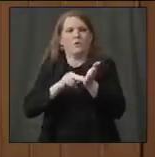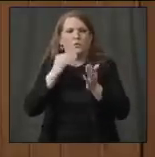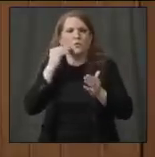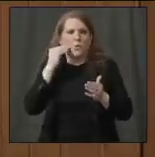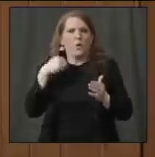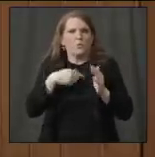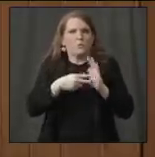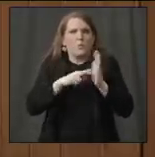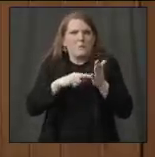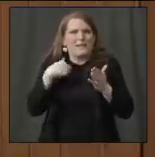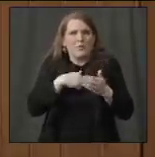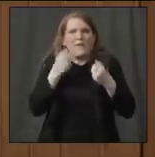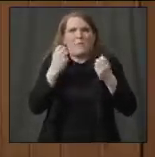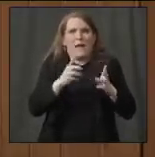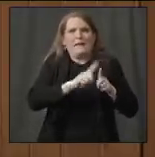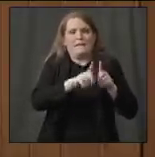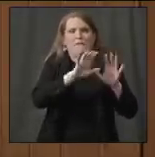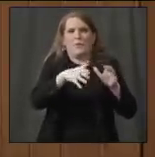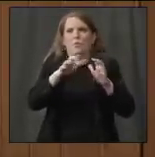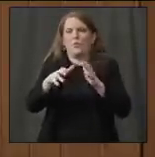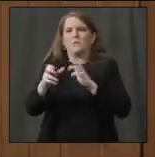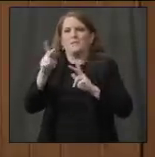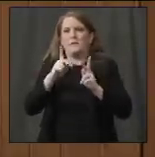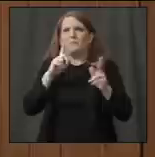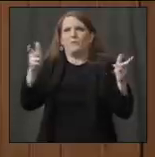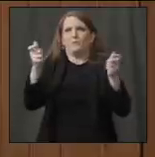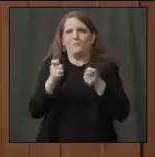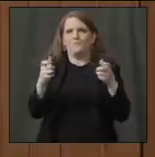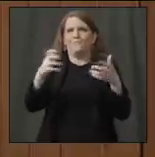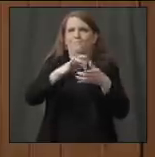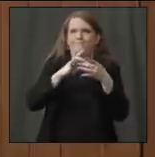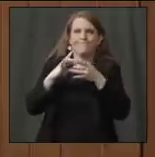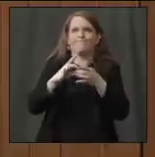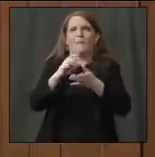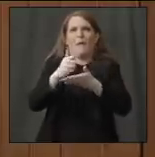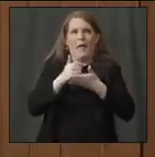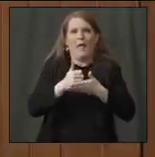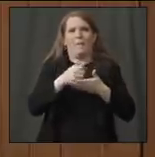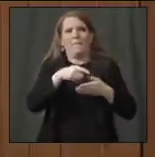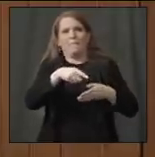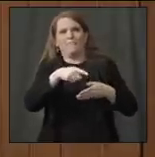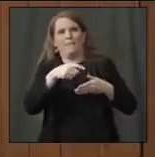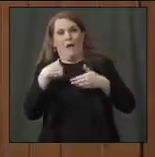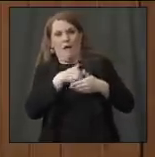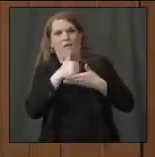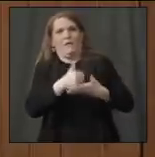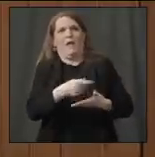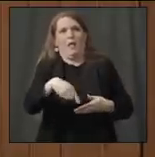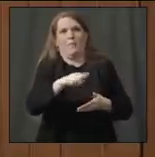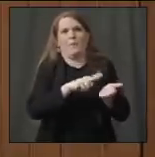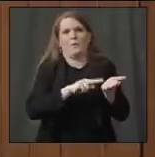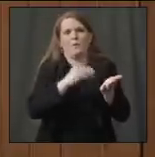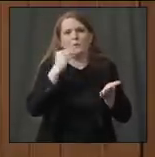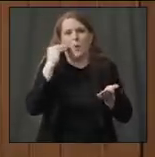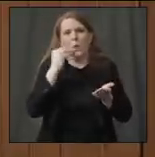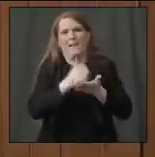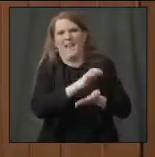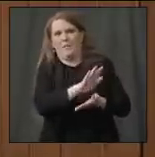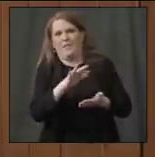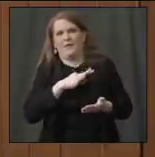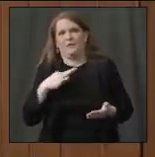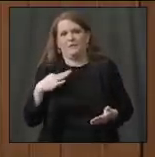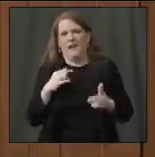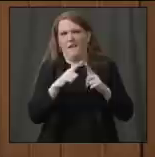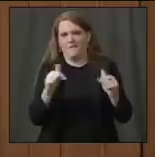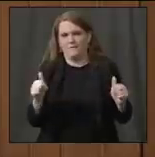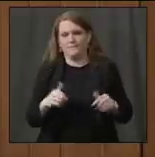together to help provide additional supports to our nursing homes and the staff on the front lines there. Okay, so as you said, the